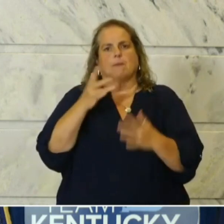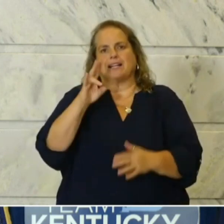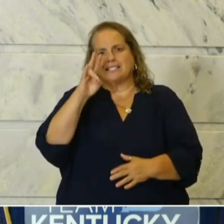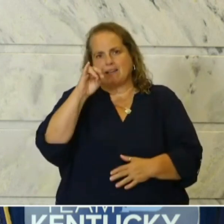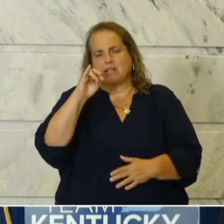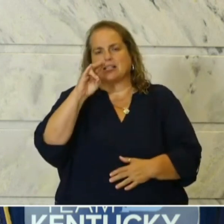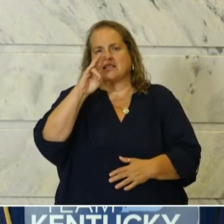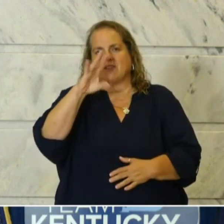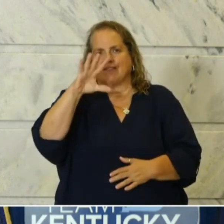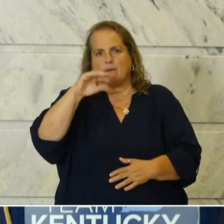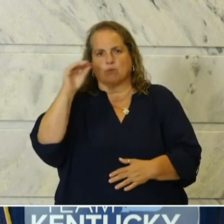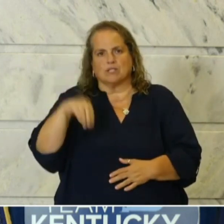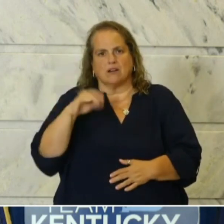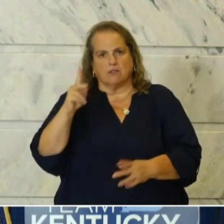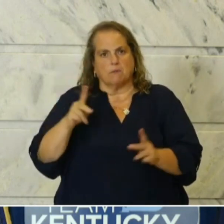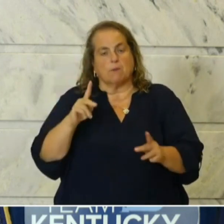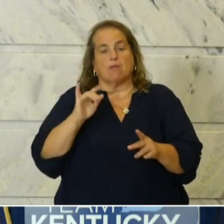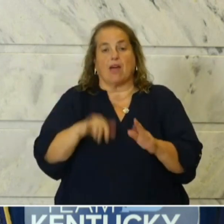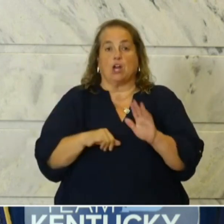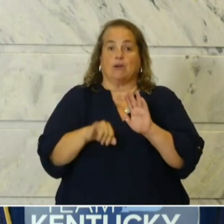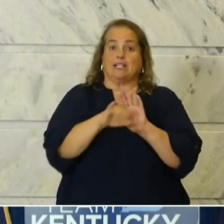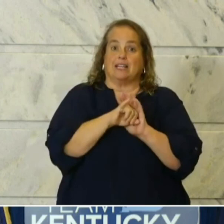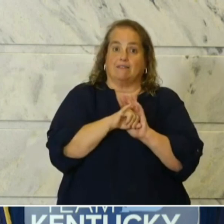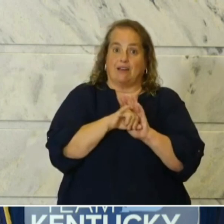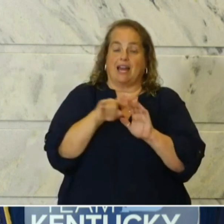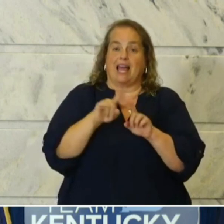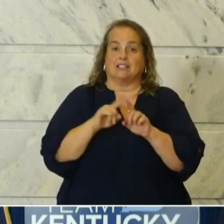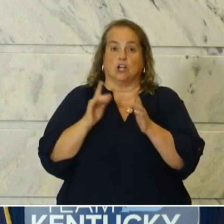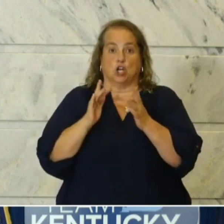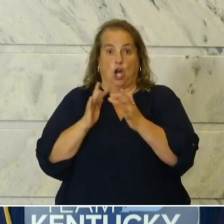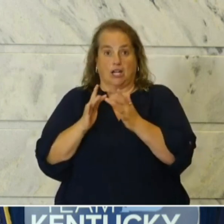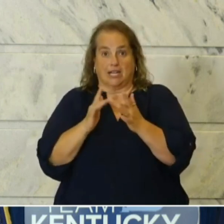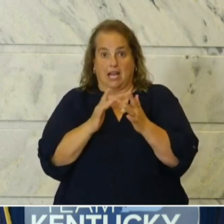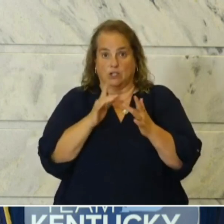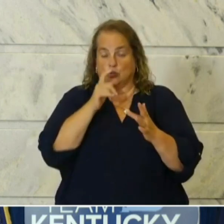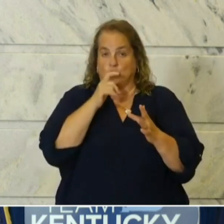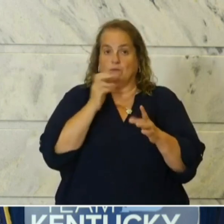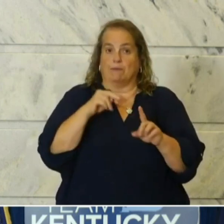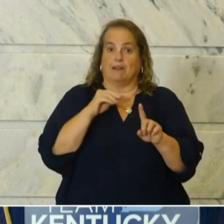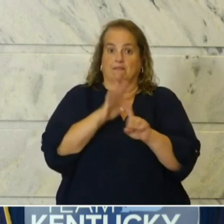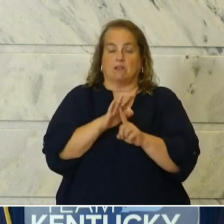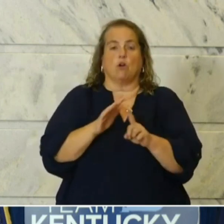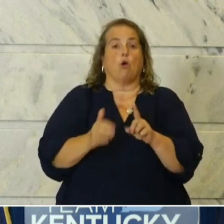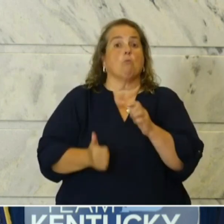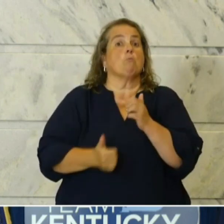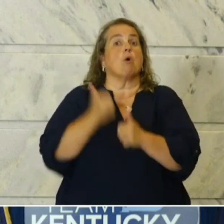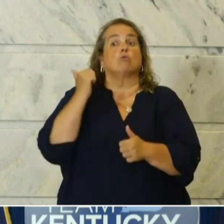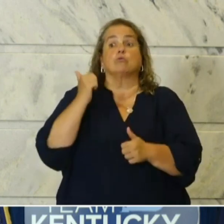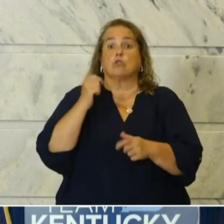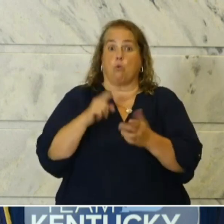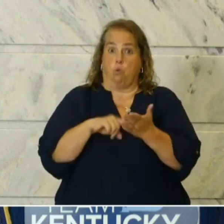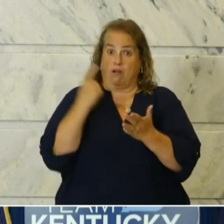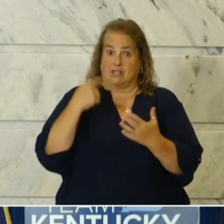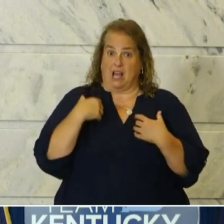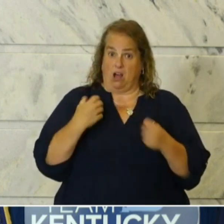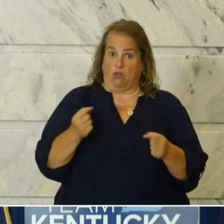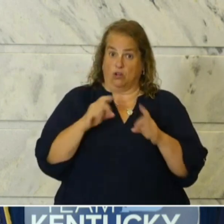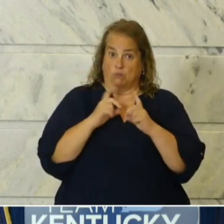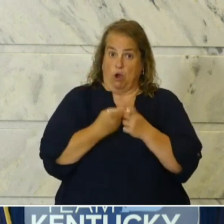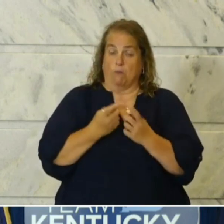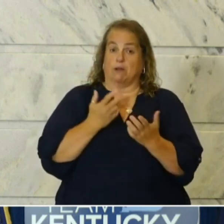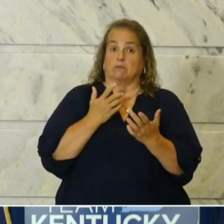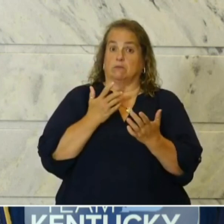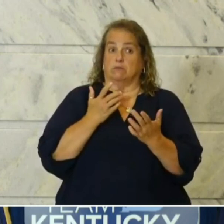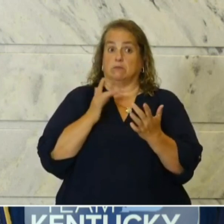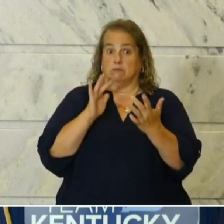people that are identified as contacts. And overwhelmingly, once the health department is able to reach